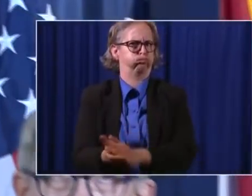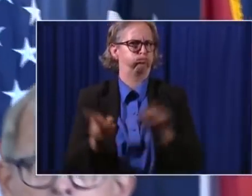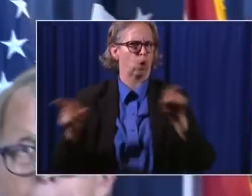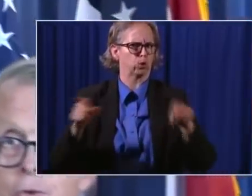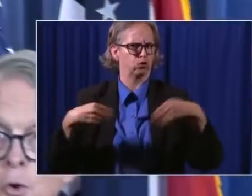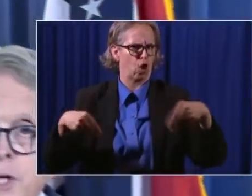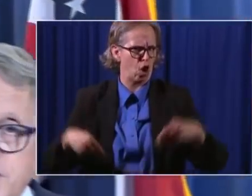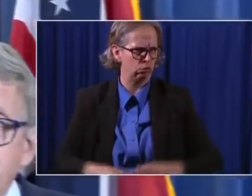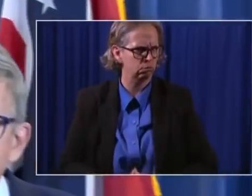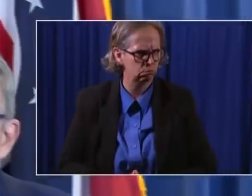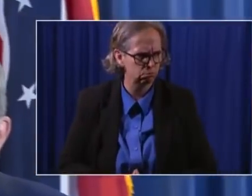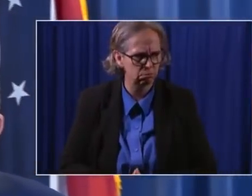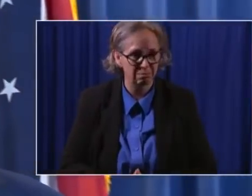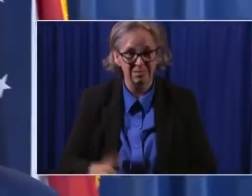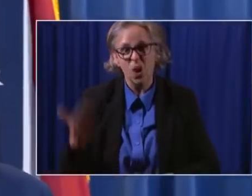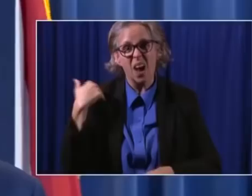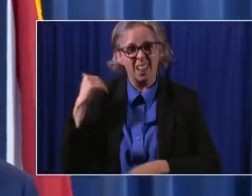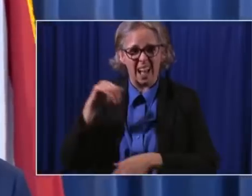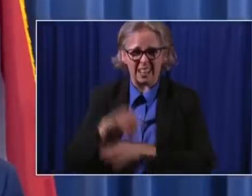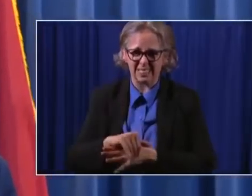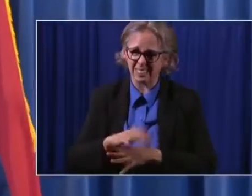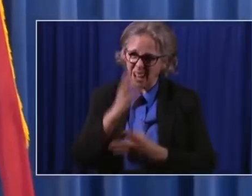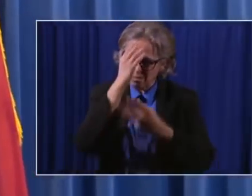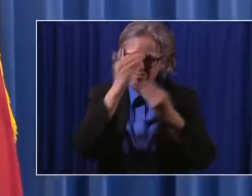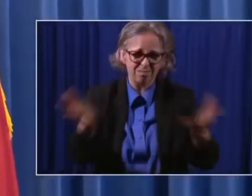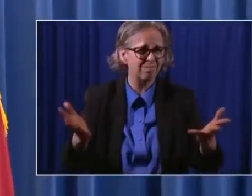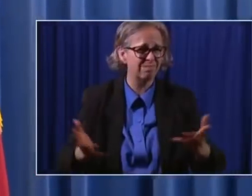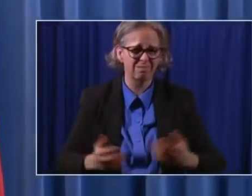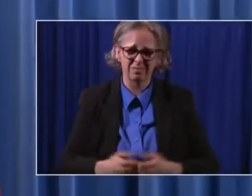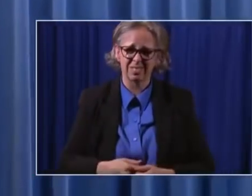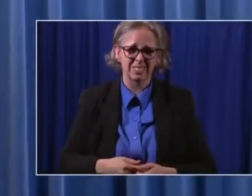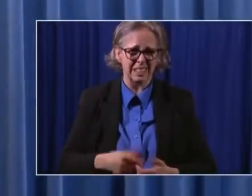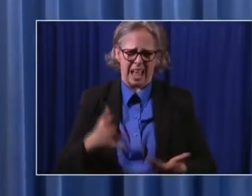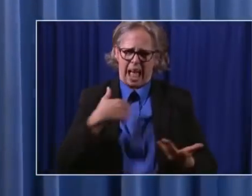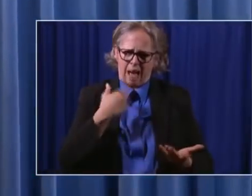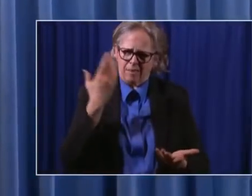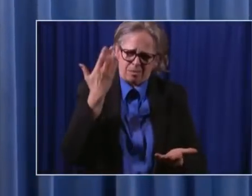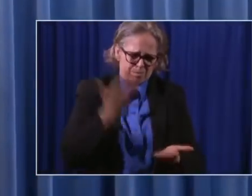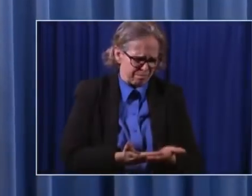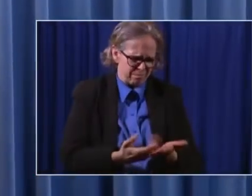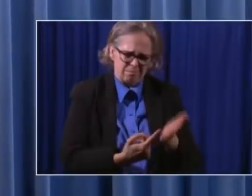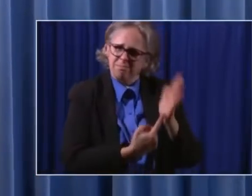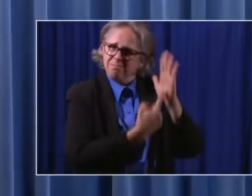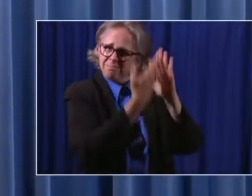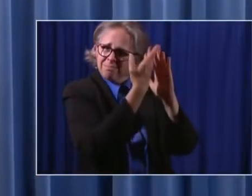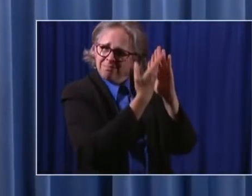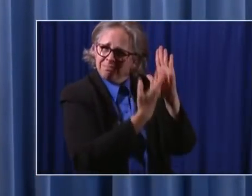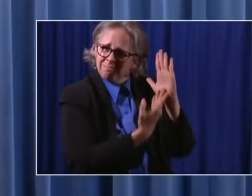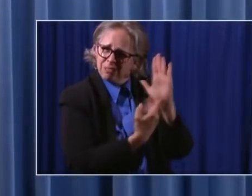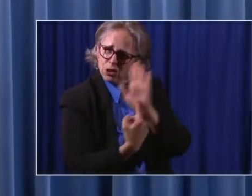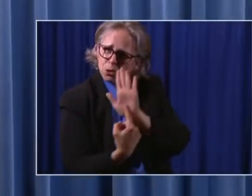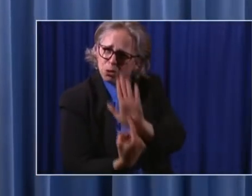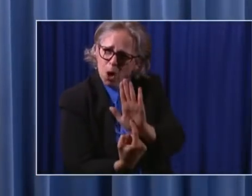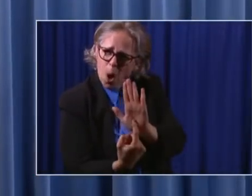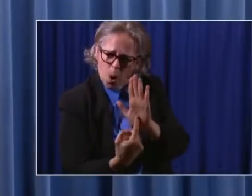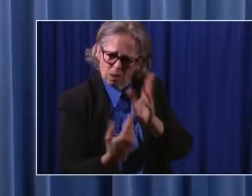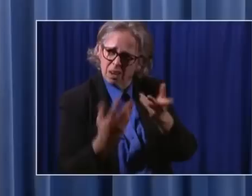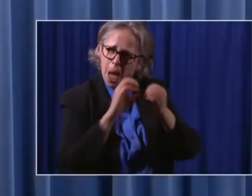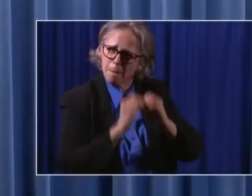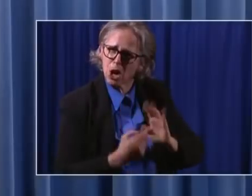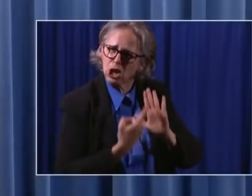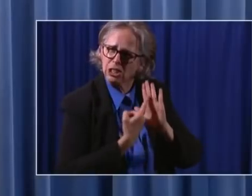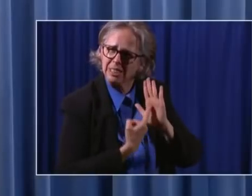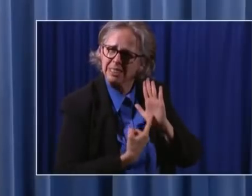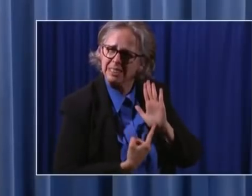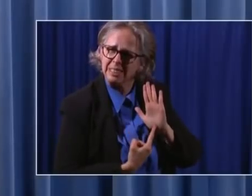the jury is in. The verdict by everyone really who has looked at